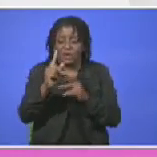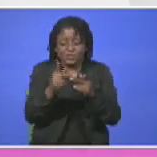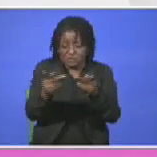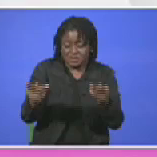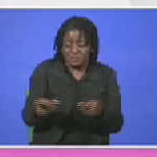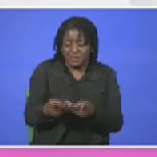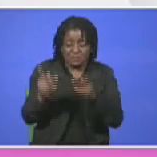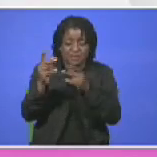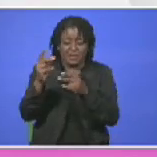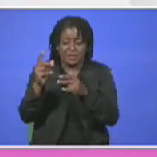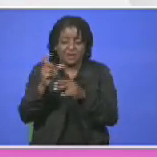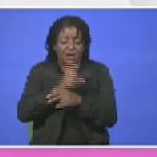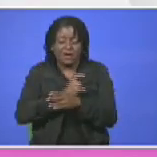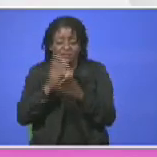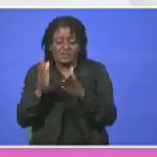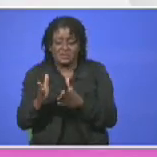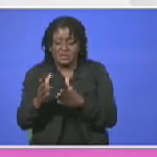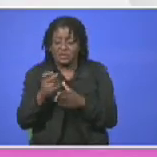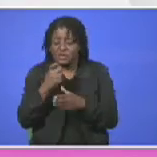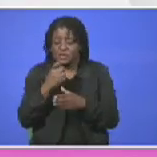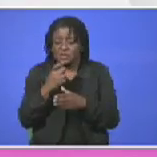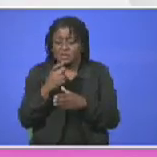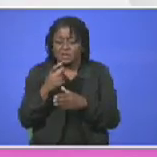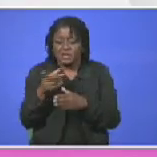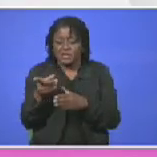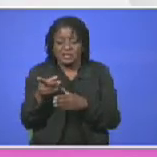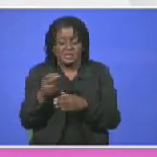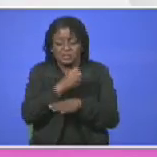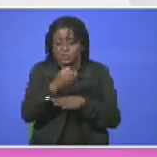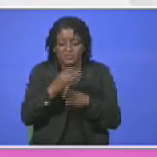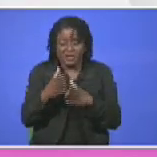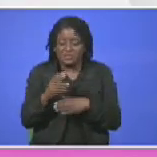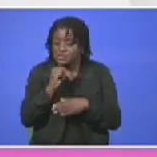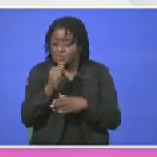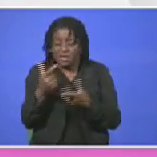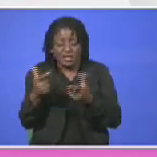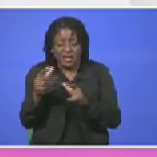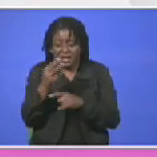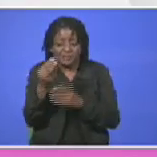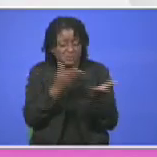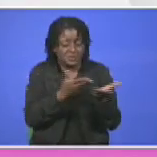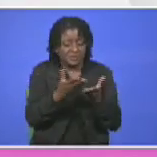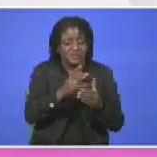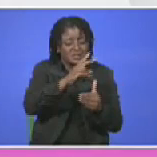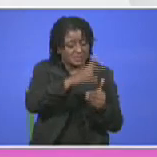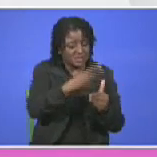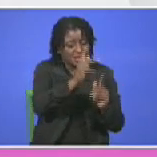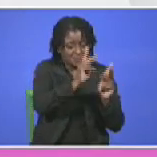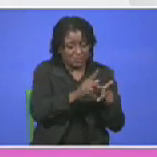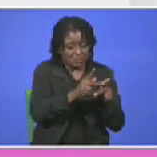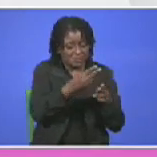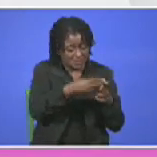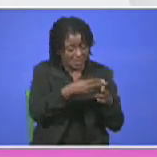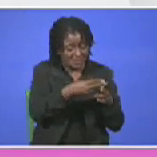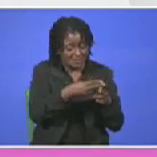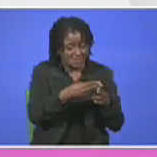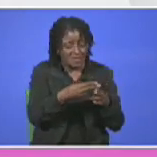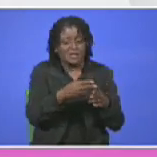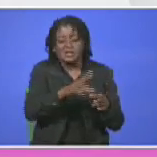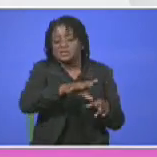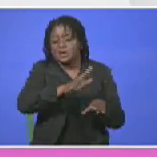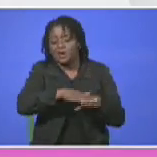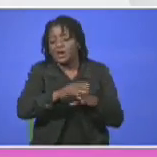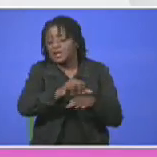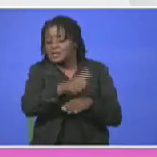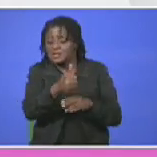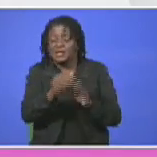whose superiors did not allow that person to serve. The second one was serving on another board. And